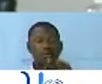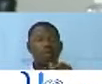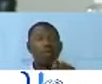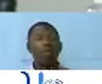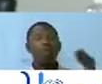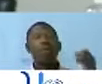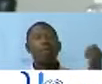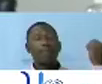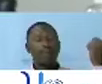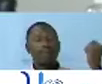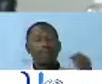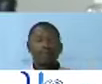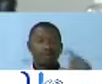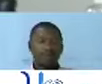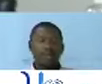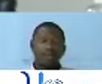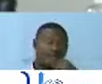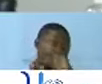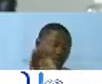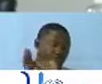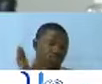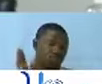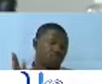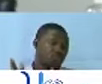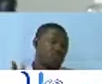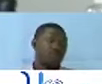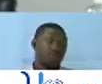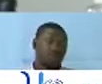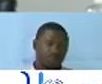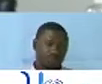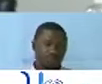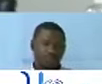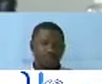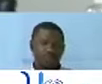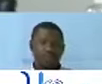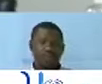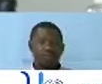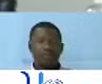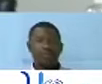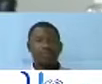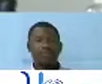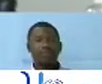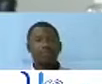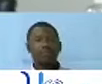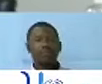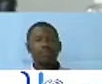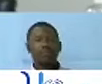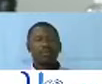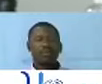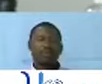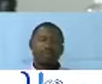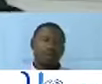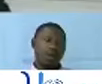jëlone kaddom def ko dal mu uppa doole li nga xamne modi constitution bi. I mean, the constitution was just a book.